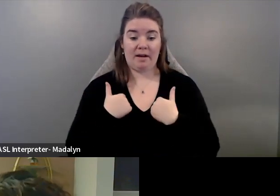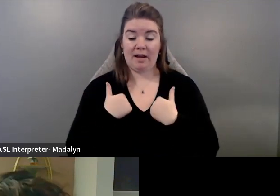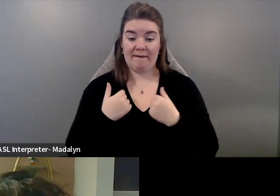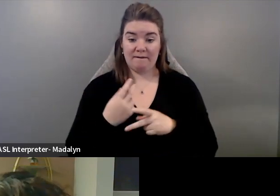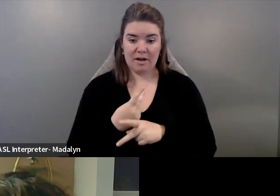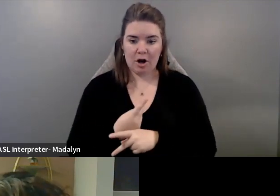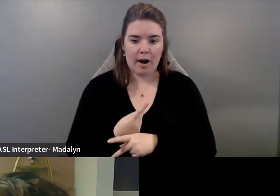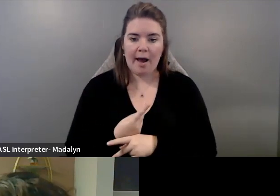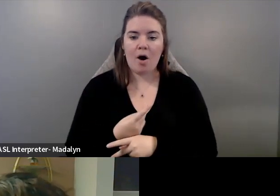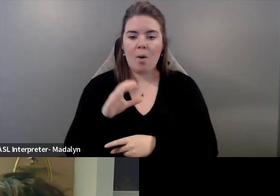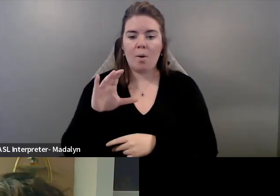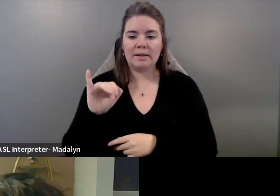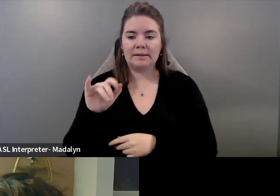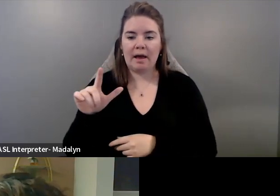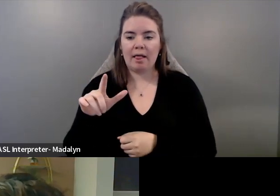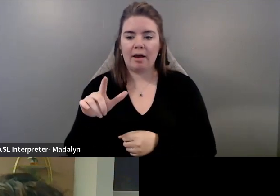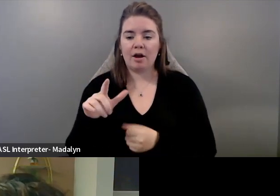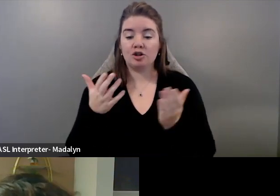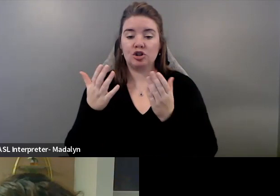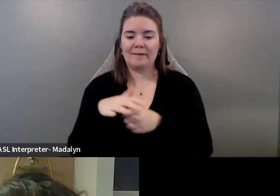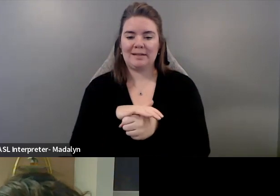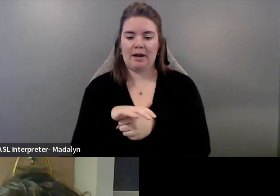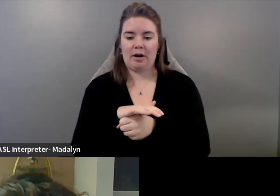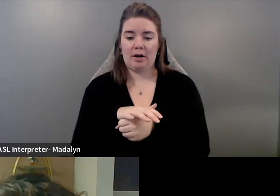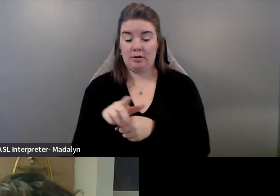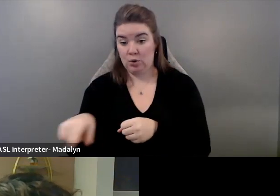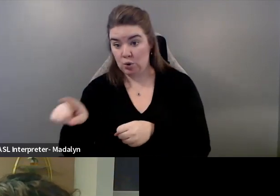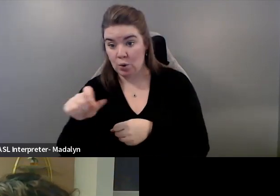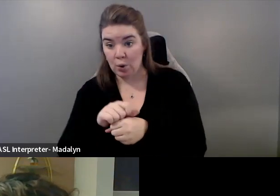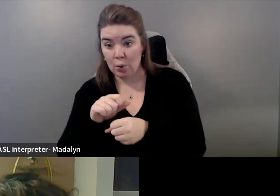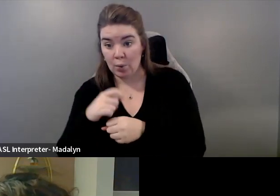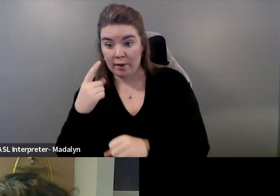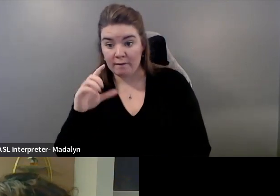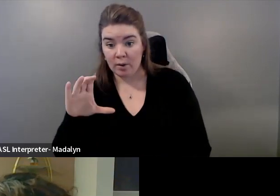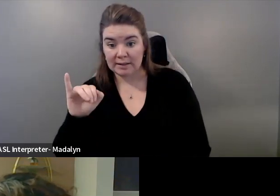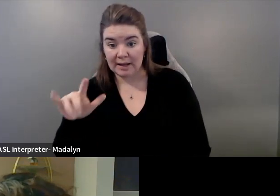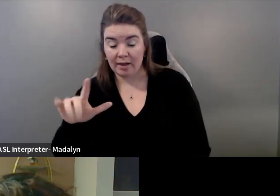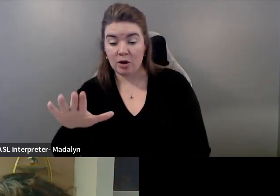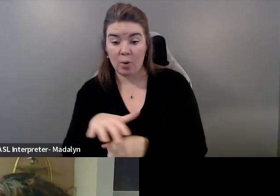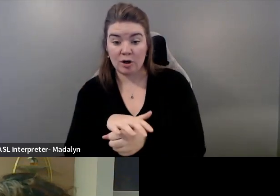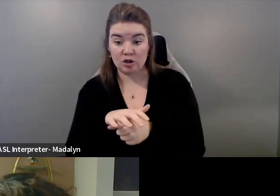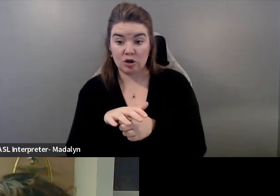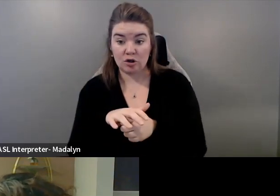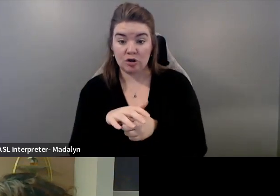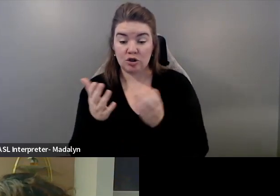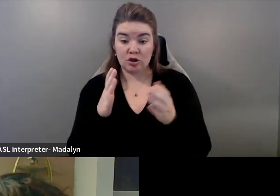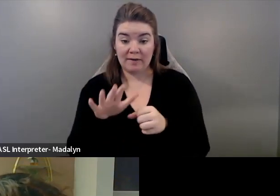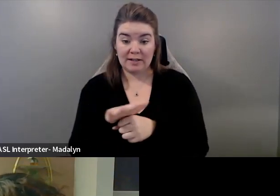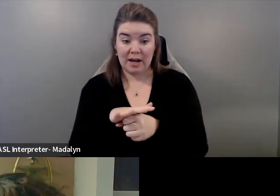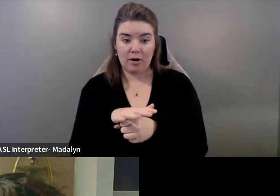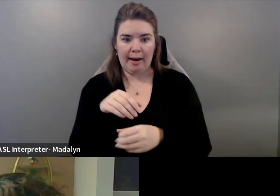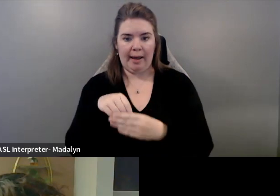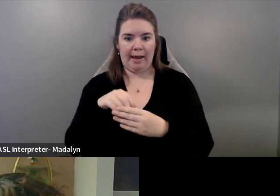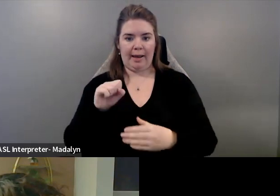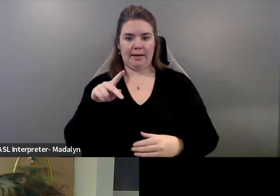service areas. So those of you that are working at SILs, your service area, that's in this bill. That's where we come up with